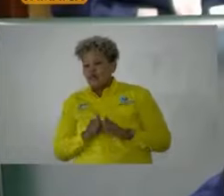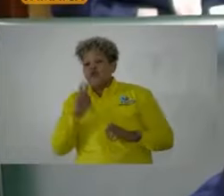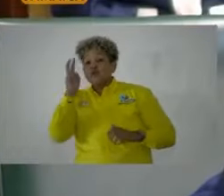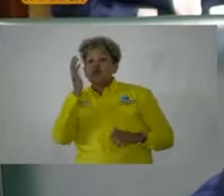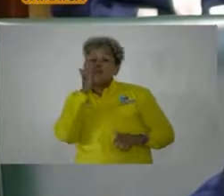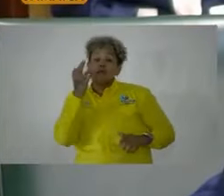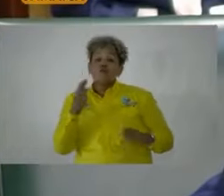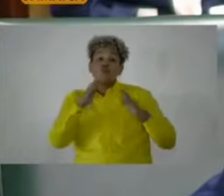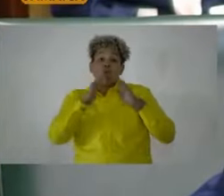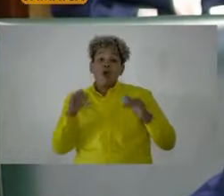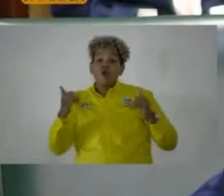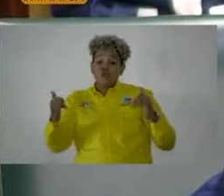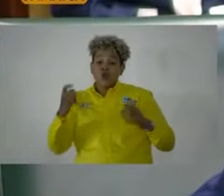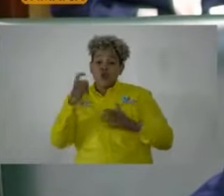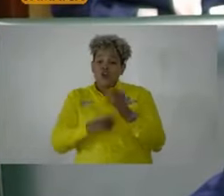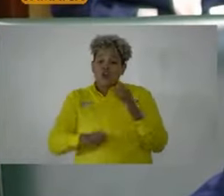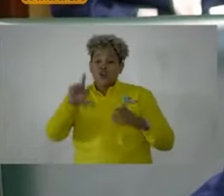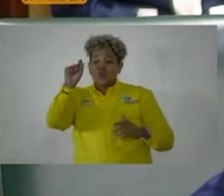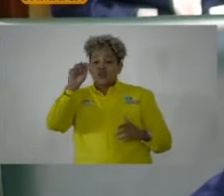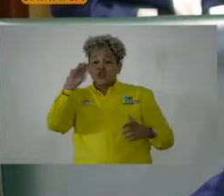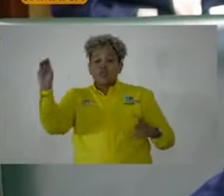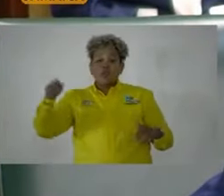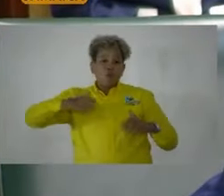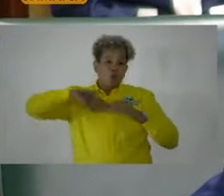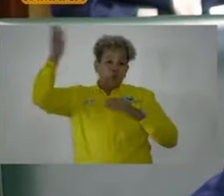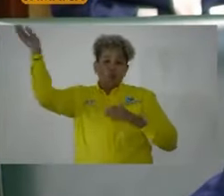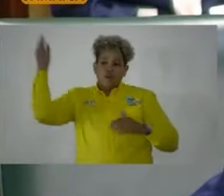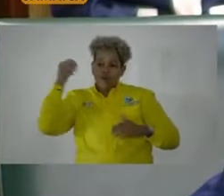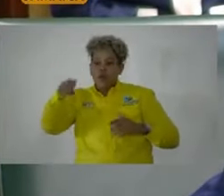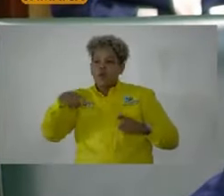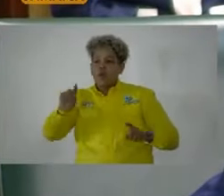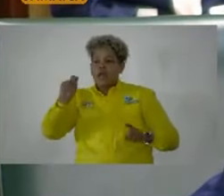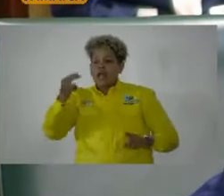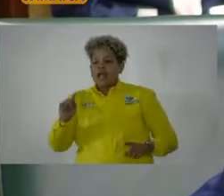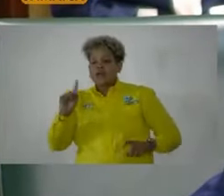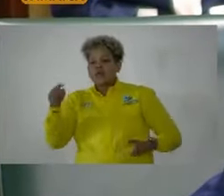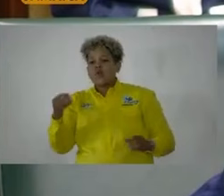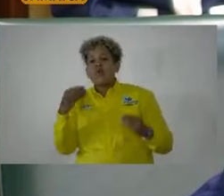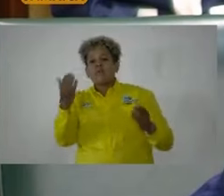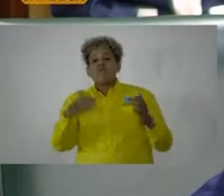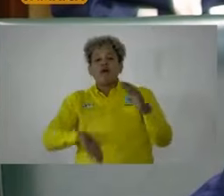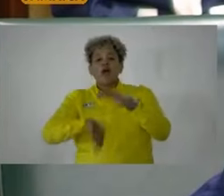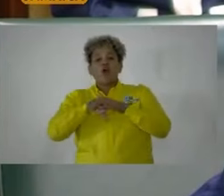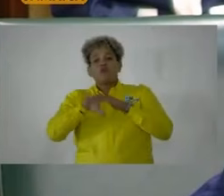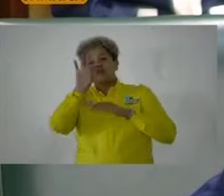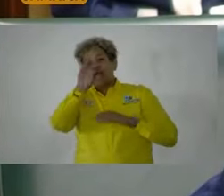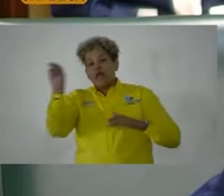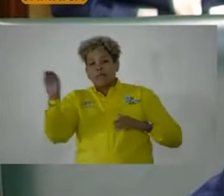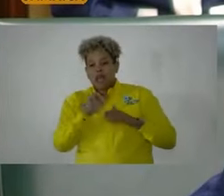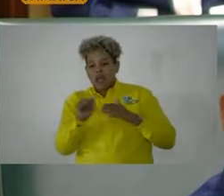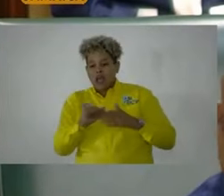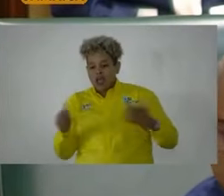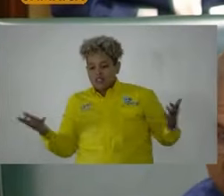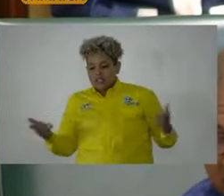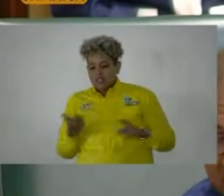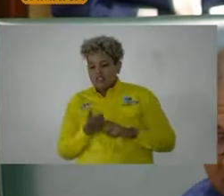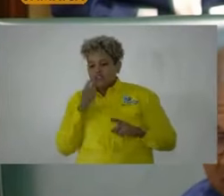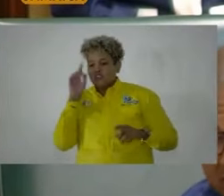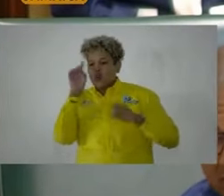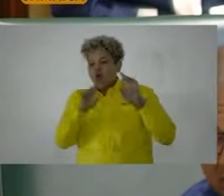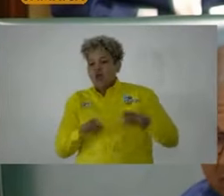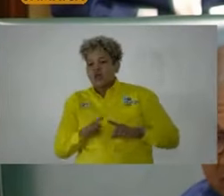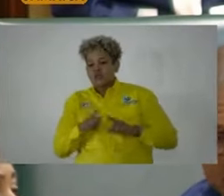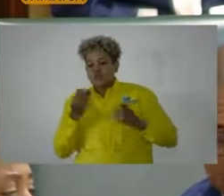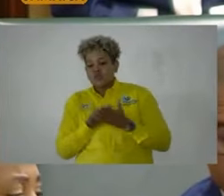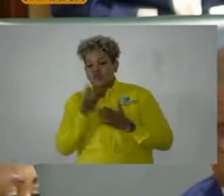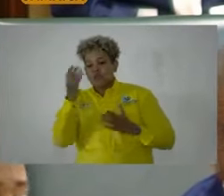two-bedroom unit on the market costing over $20 million, while the NHT only provides up to $9 million to a contributor to